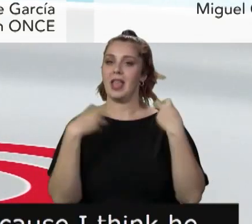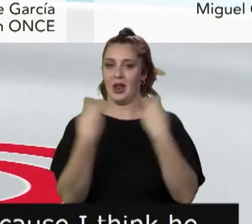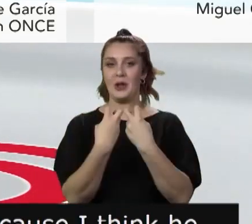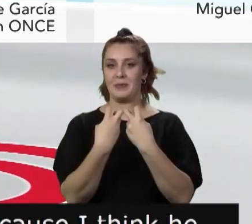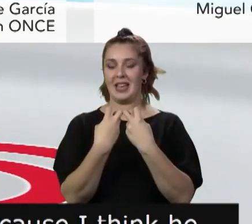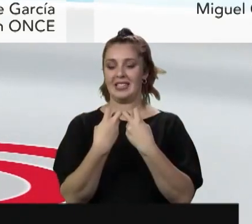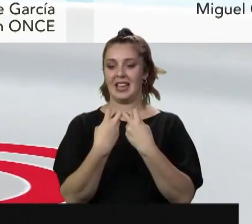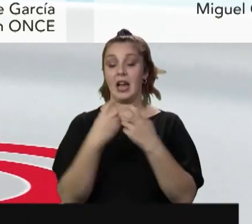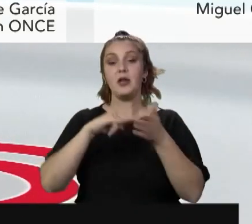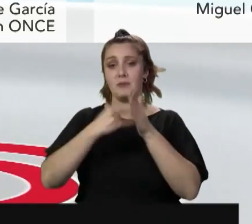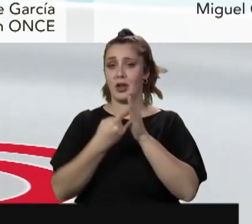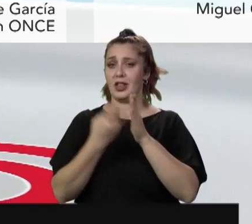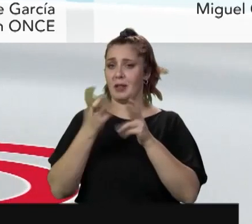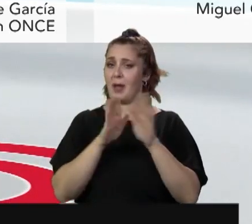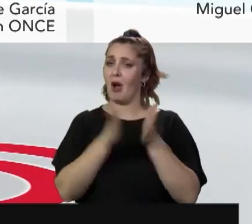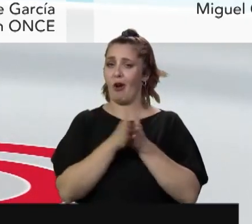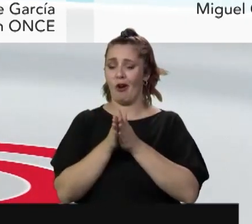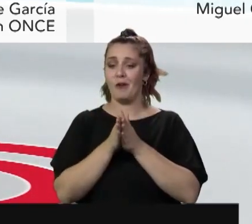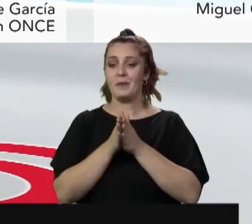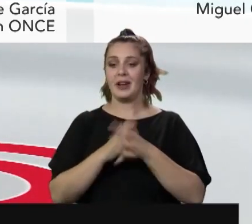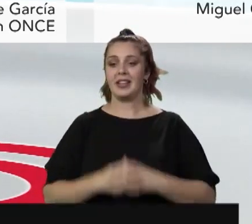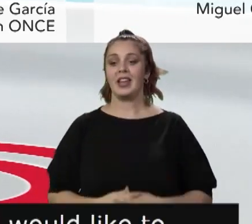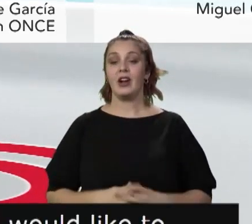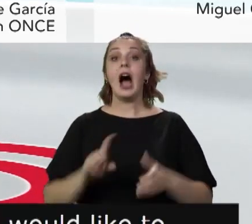my colleagues